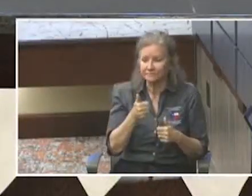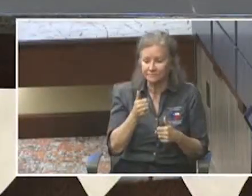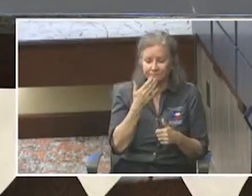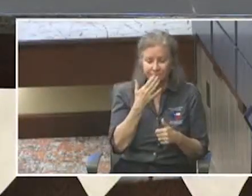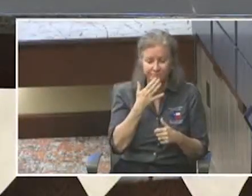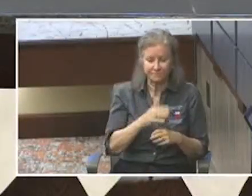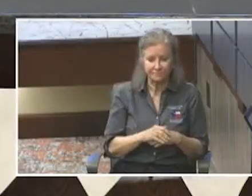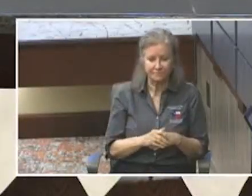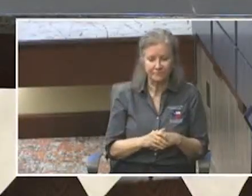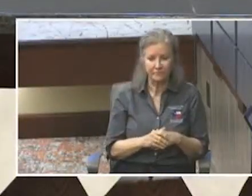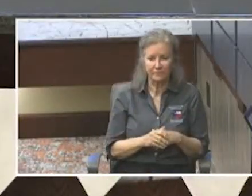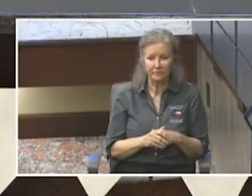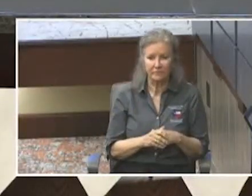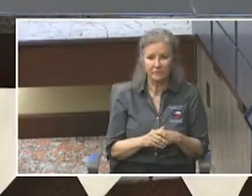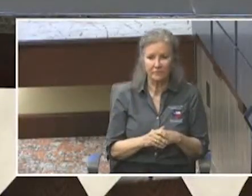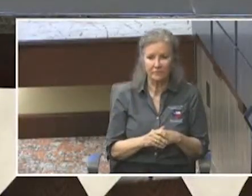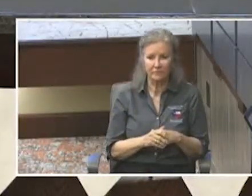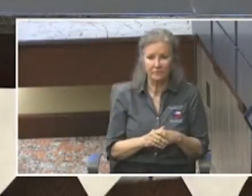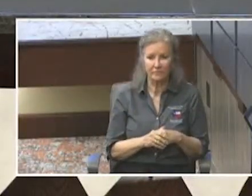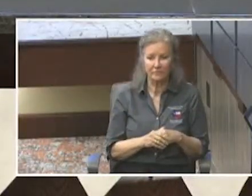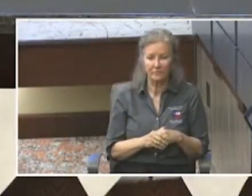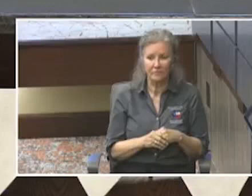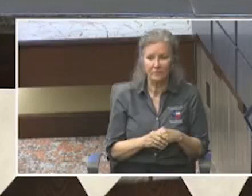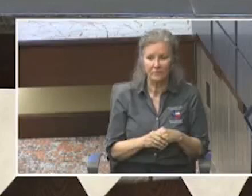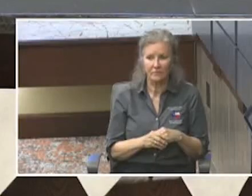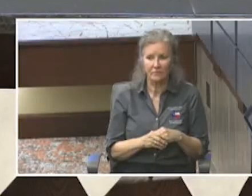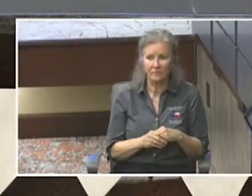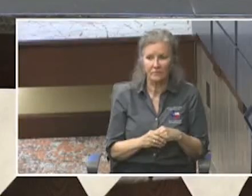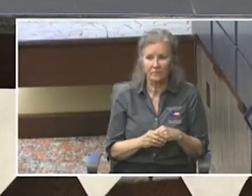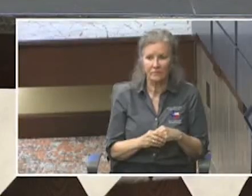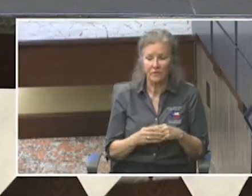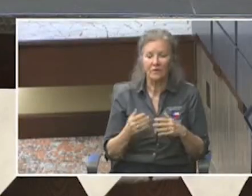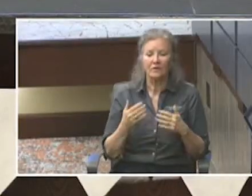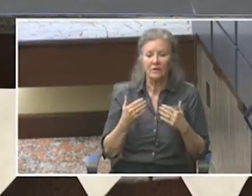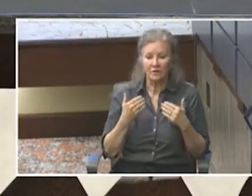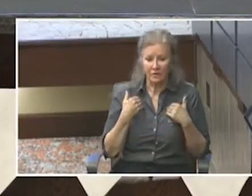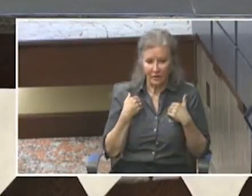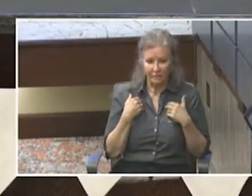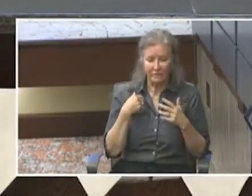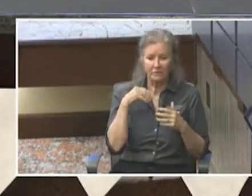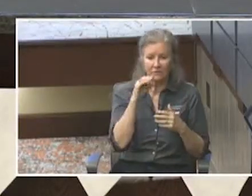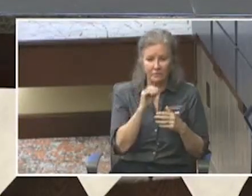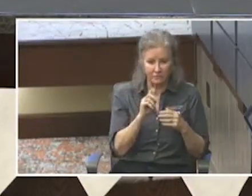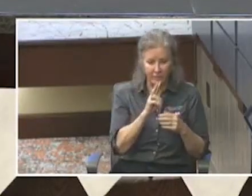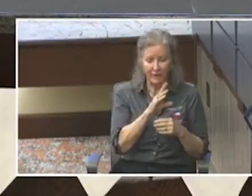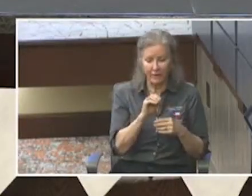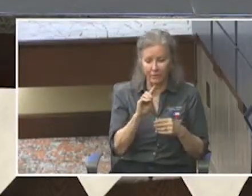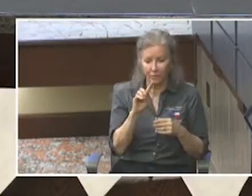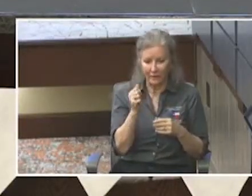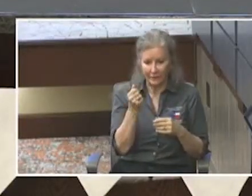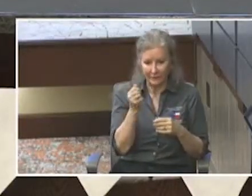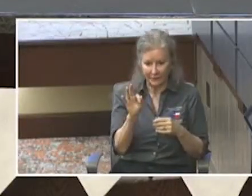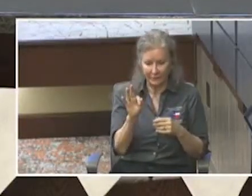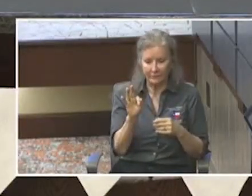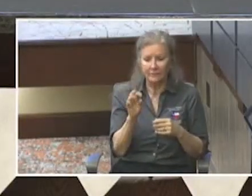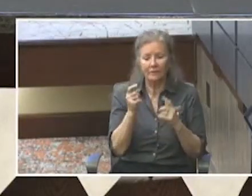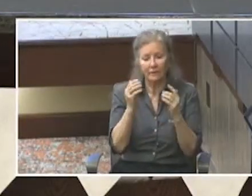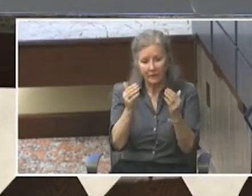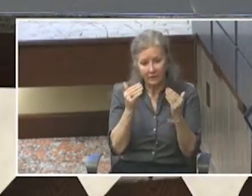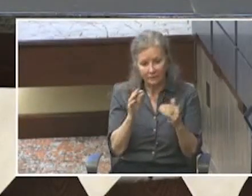there. Okay, so we have two of them. We're going to pull 102 and 119. The next item on the agenda is work session